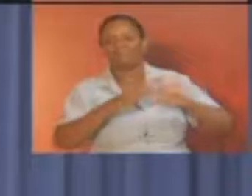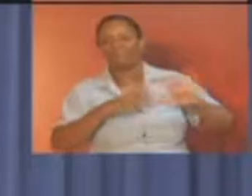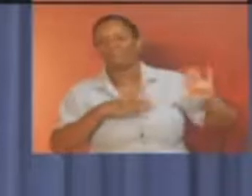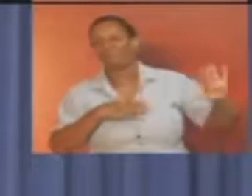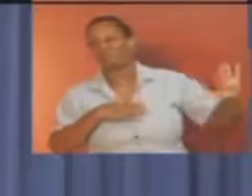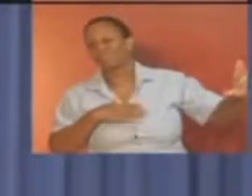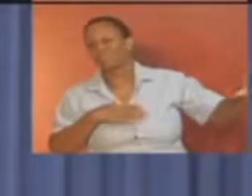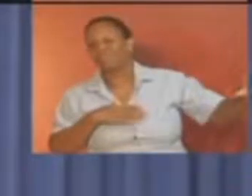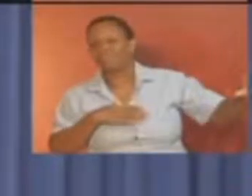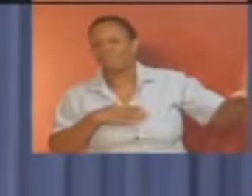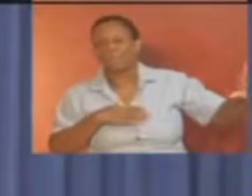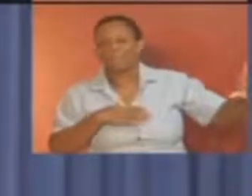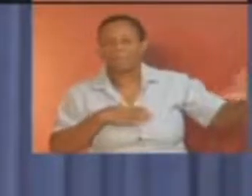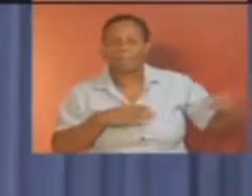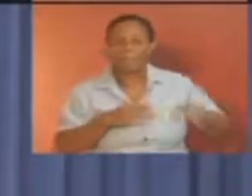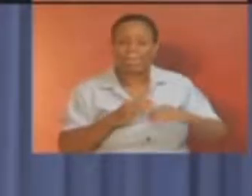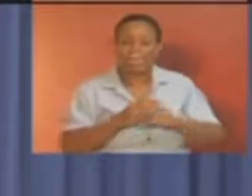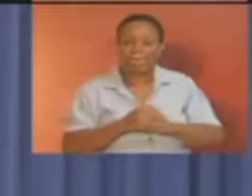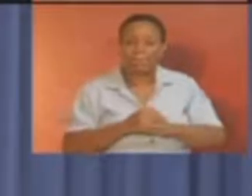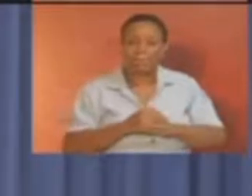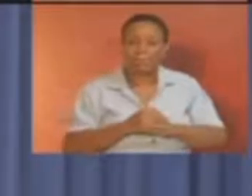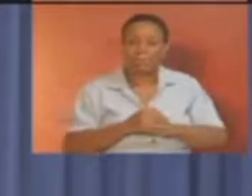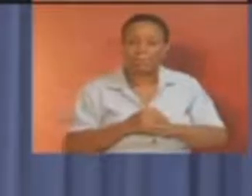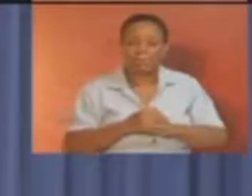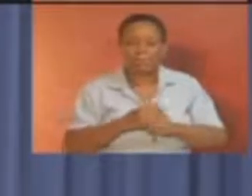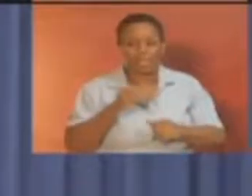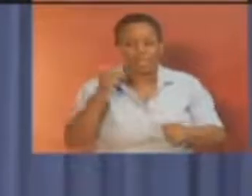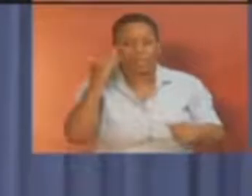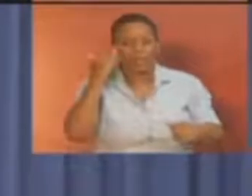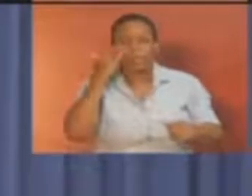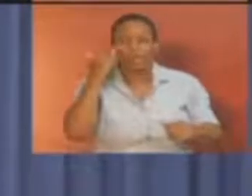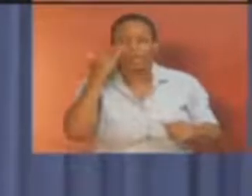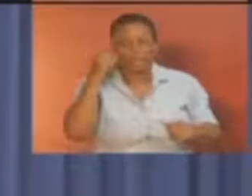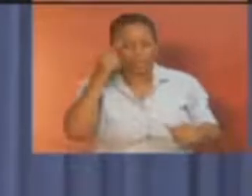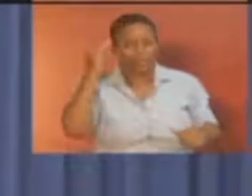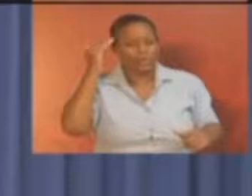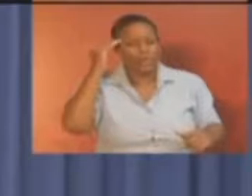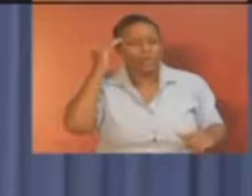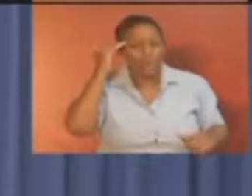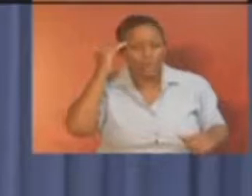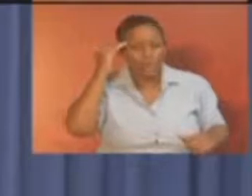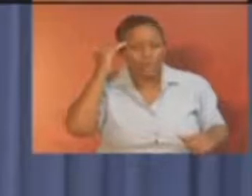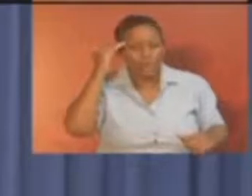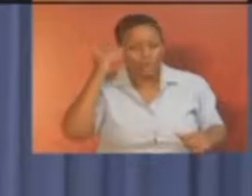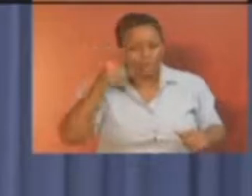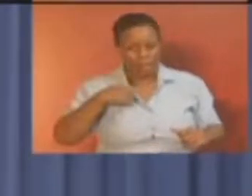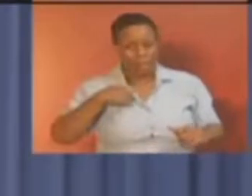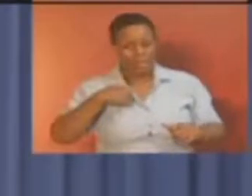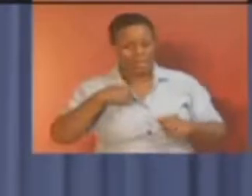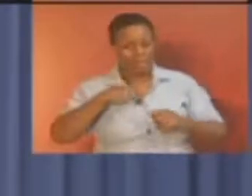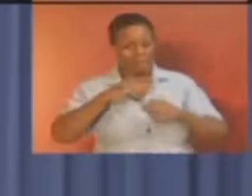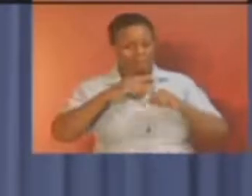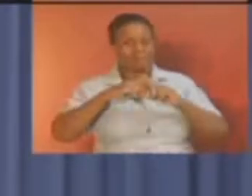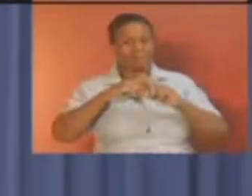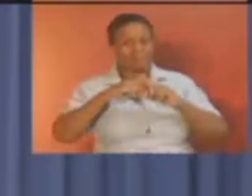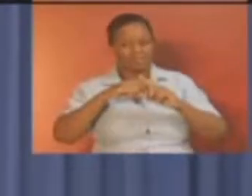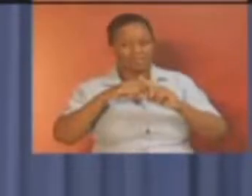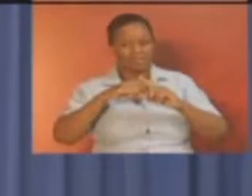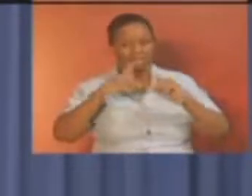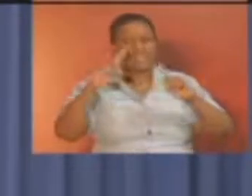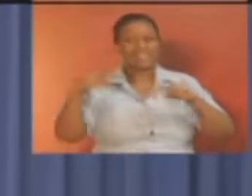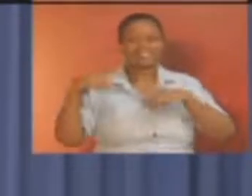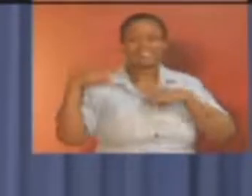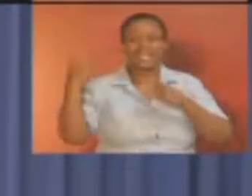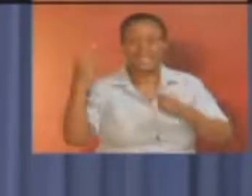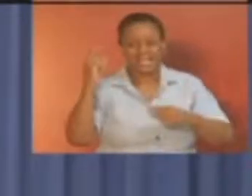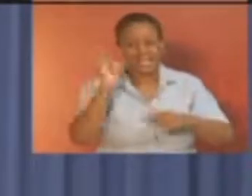that you are infected with a virus which has killed 3.5 million people, and that it could cause you